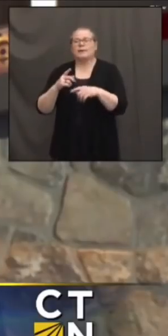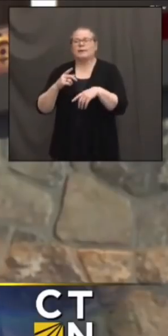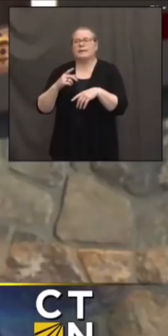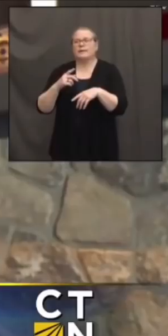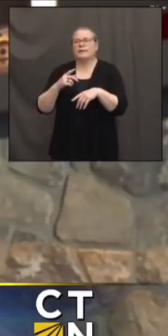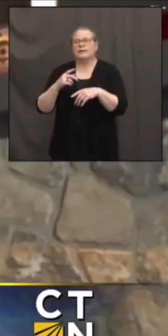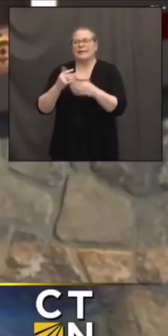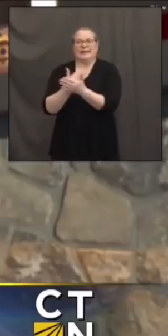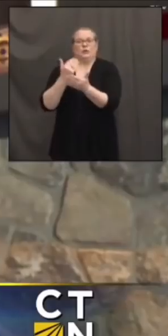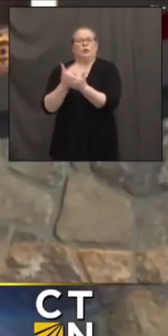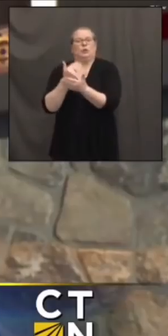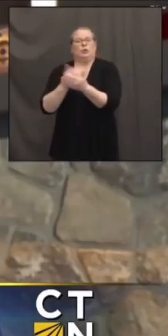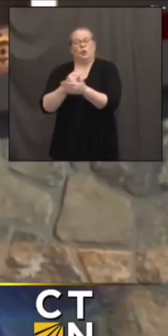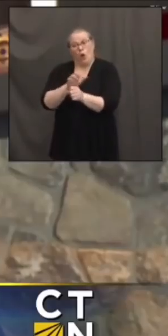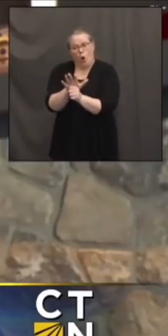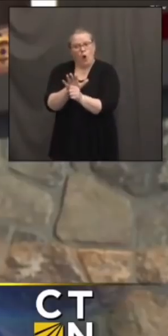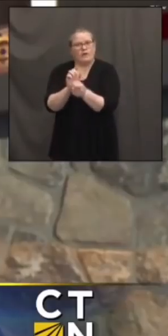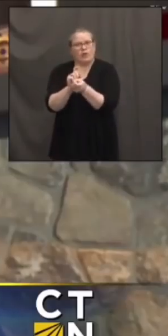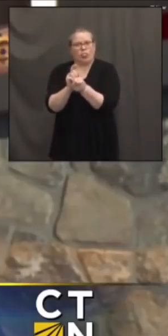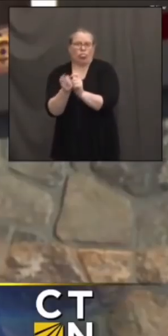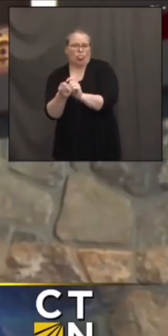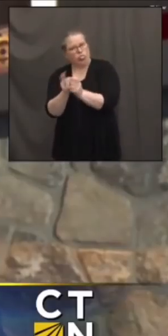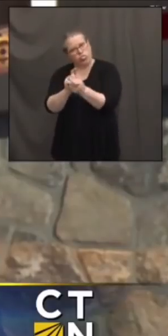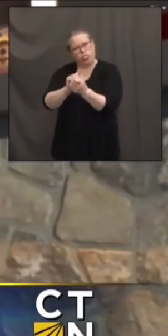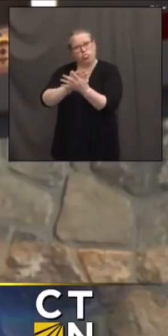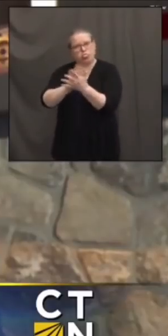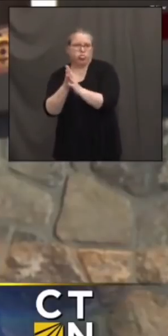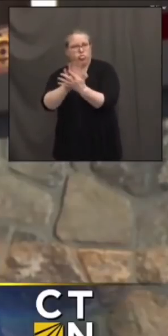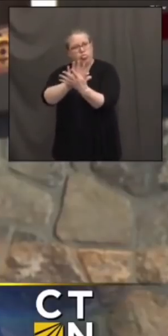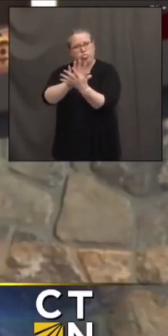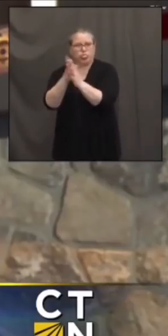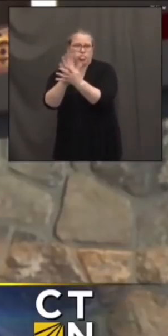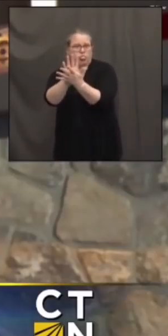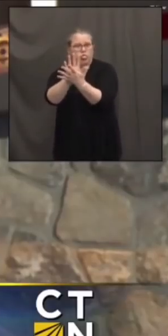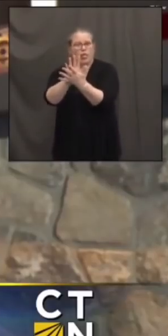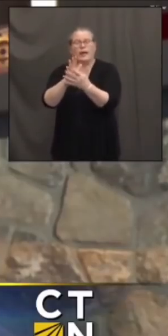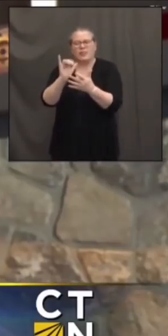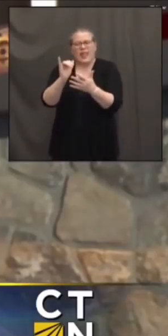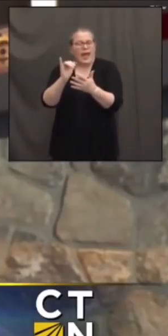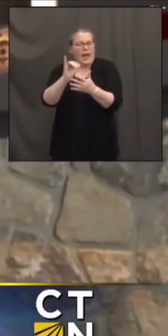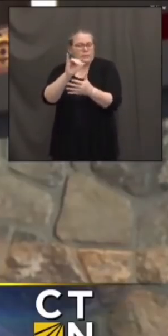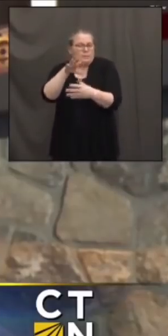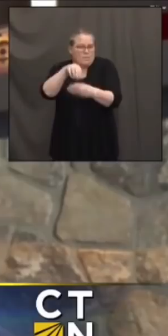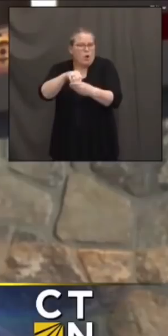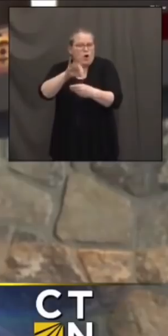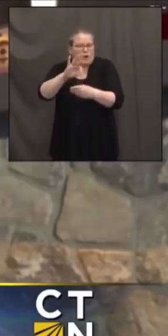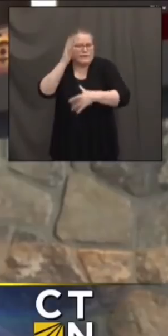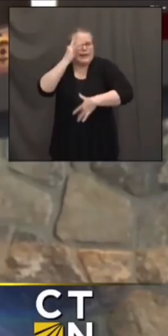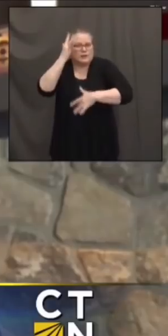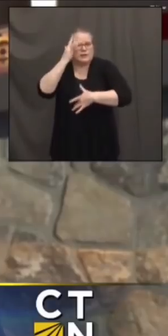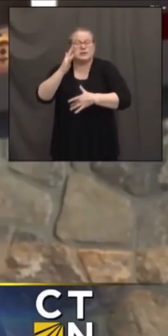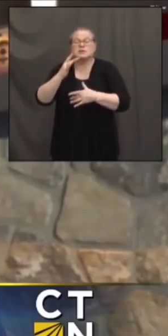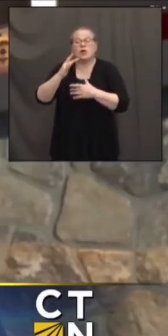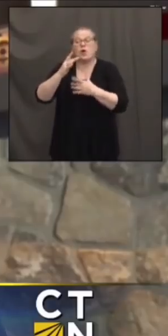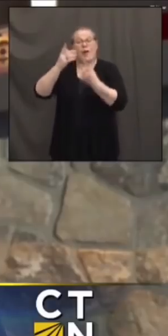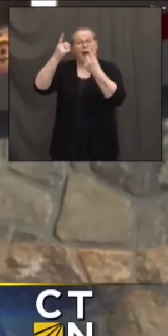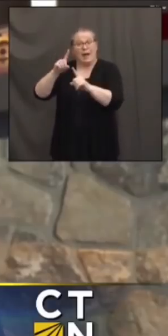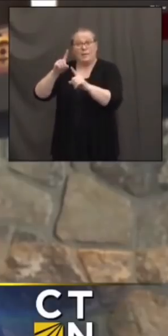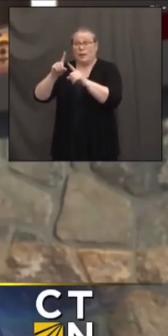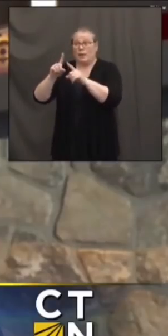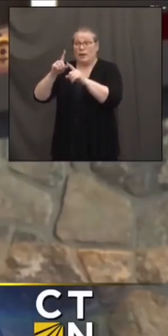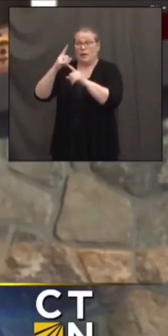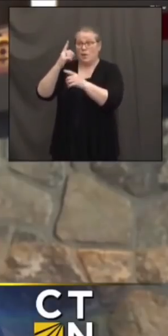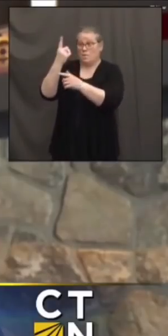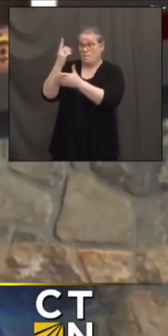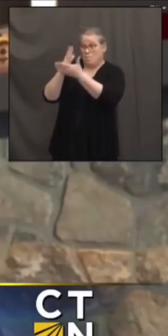it's not necessarily the case that something originates in one part of the world and then it slowly propagates around the world. This